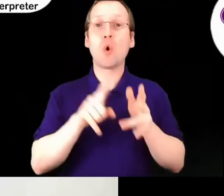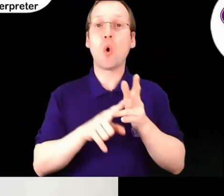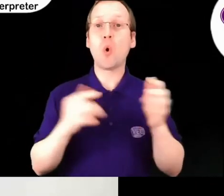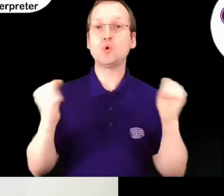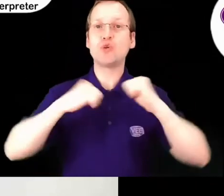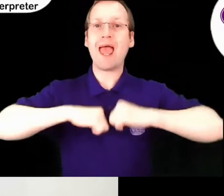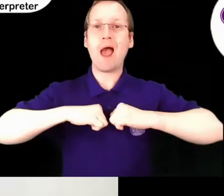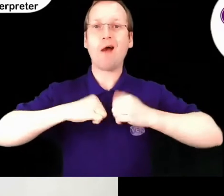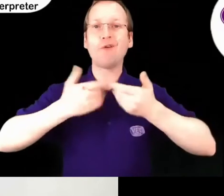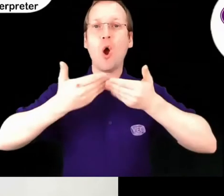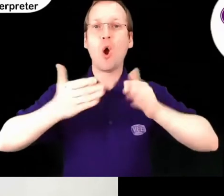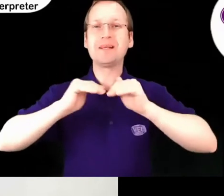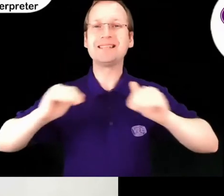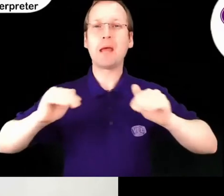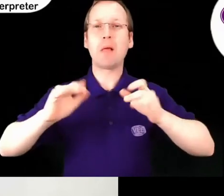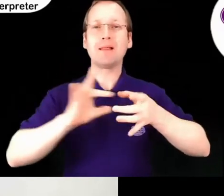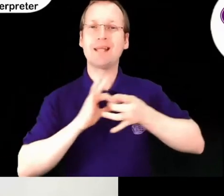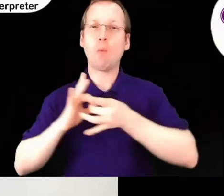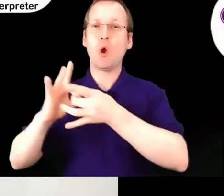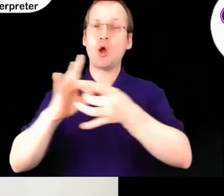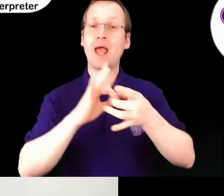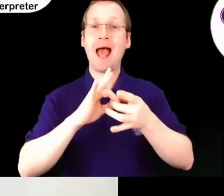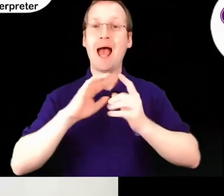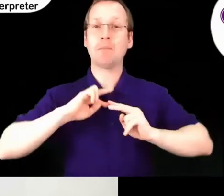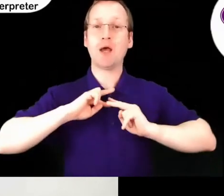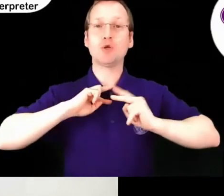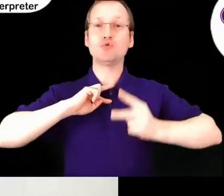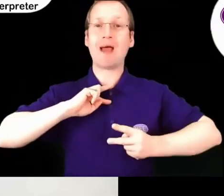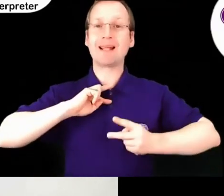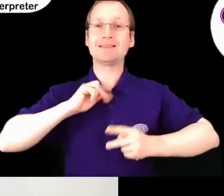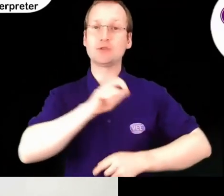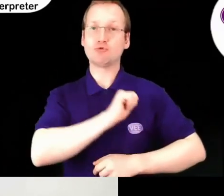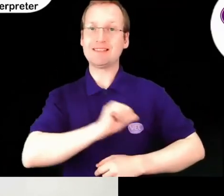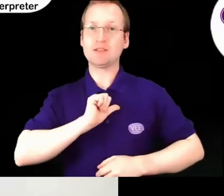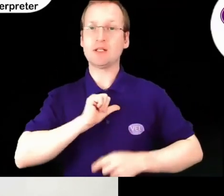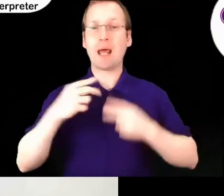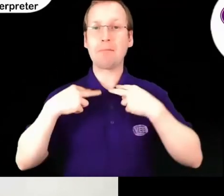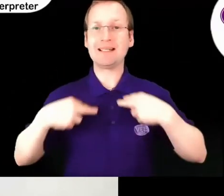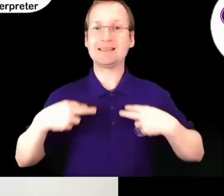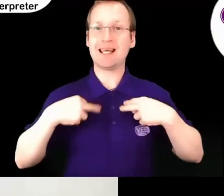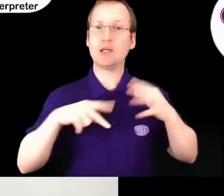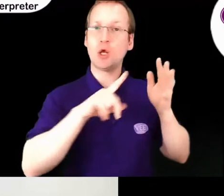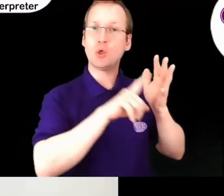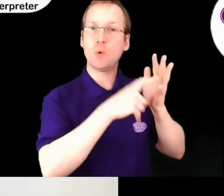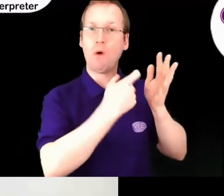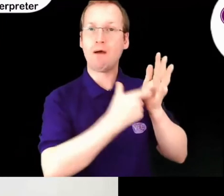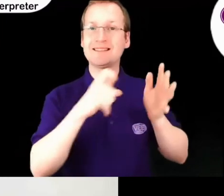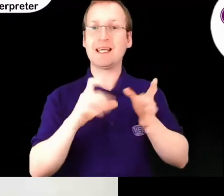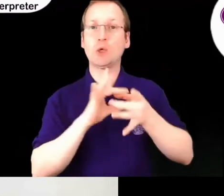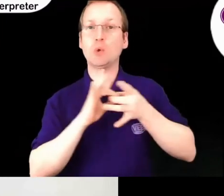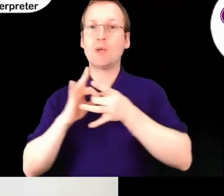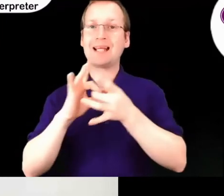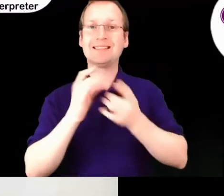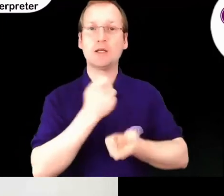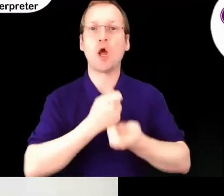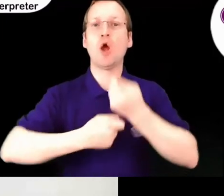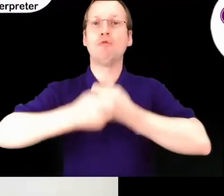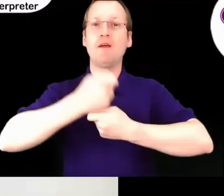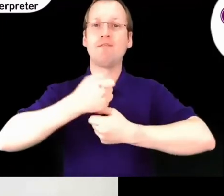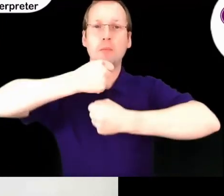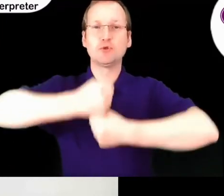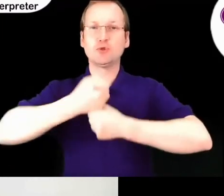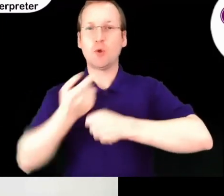Table Network, and I'm a trans Christian and minister in the United Reformed Church. But back to you,